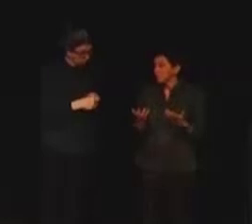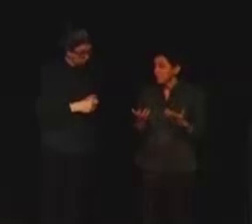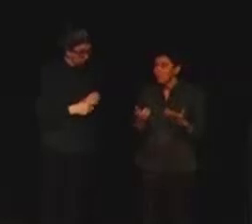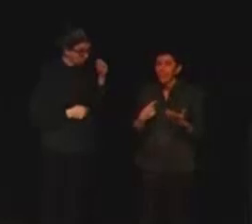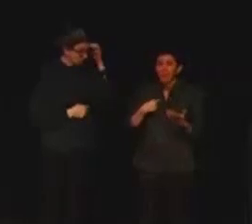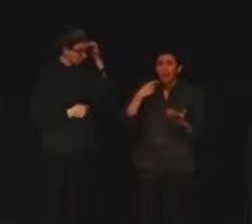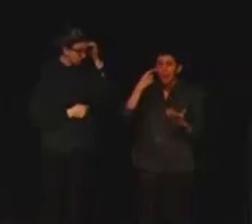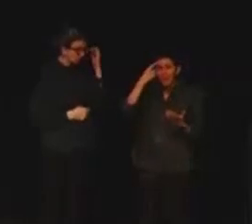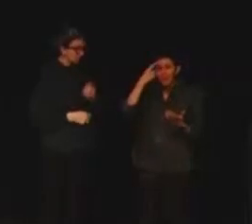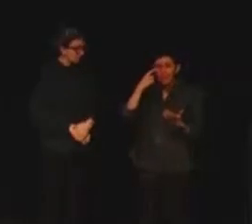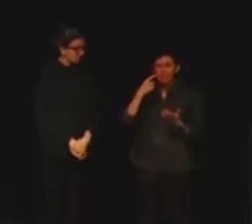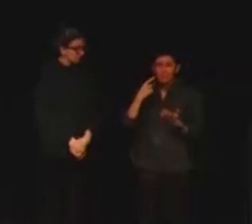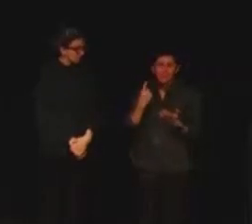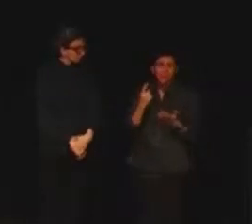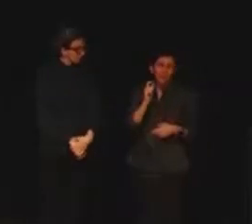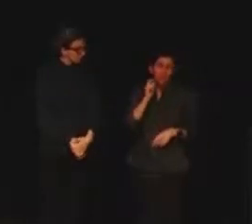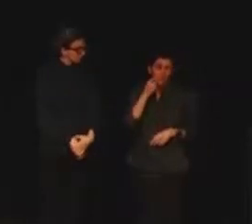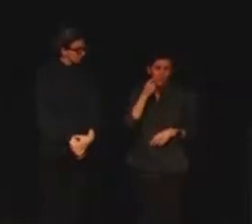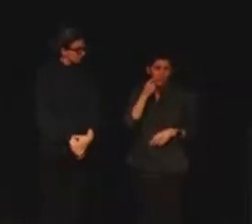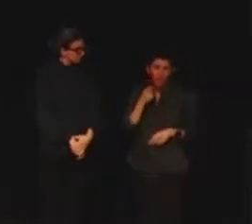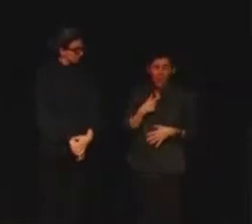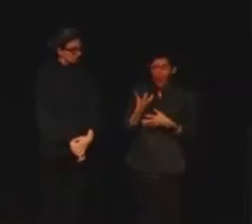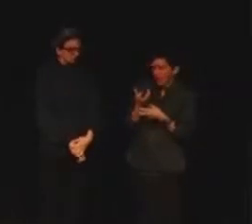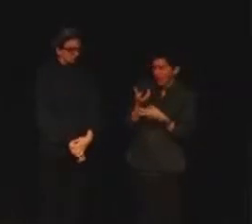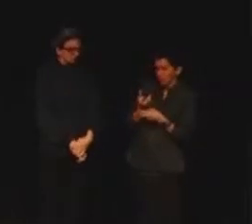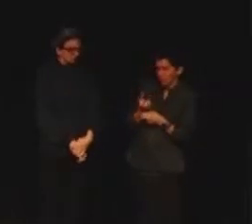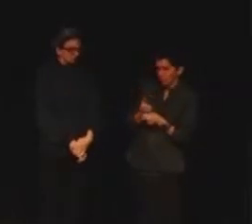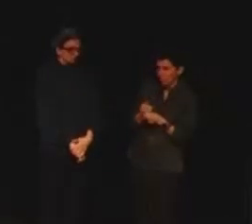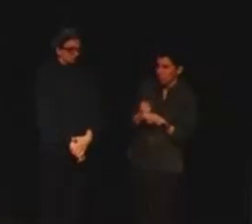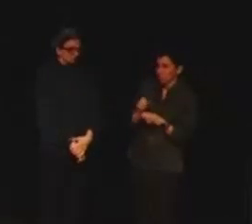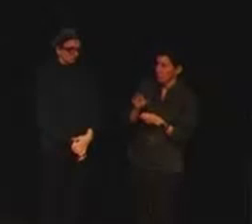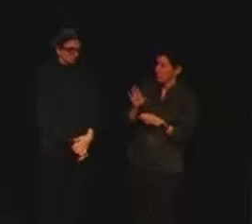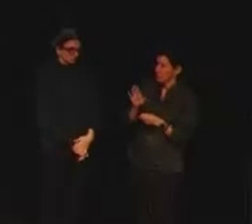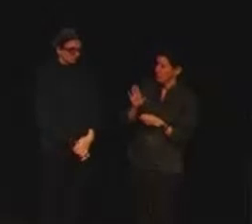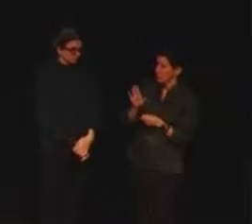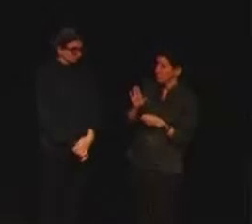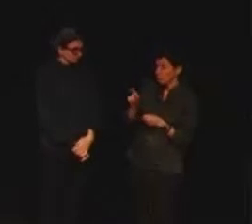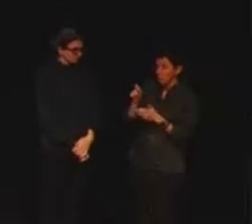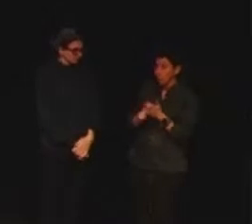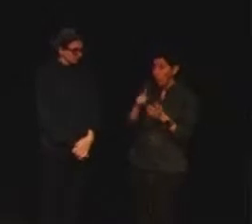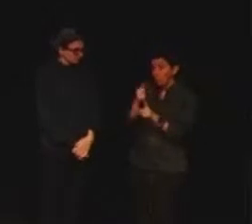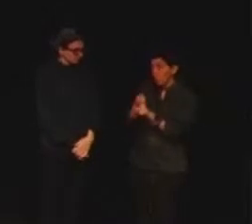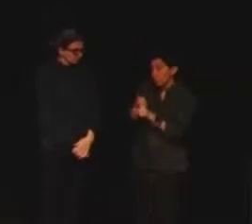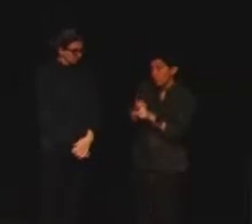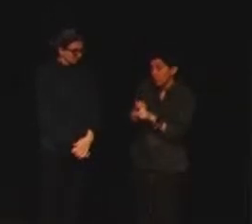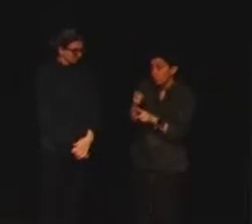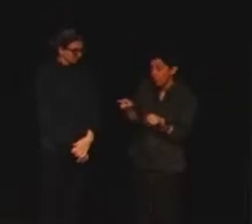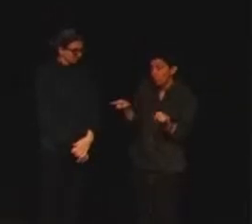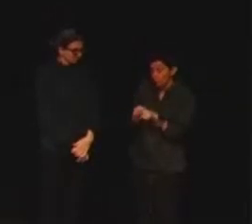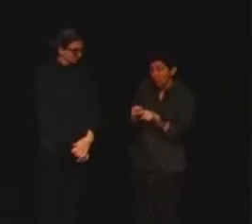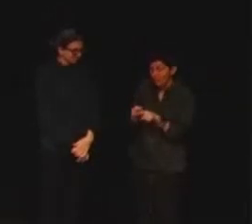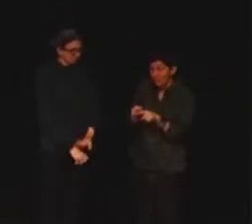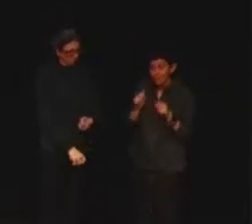I think what was really cool was that I trusted your performance. I mean, you wrote it for yourself. Yeah, you'd never seen me act before. But